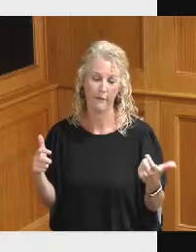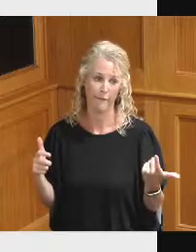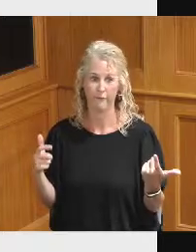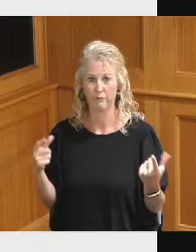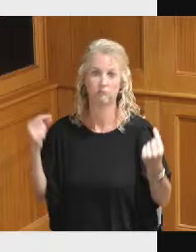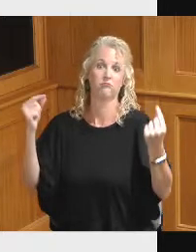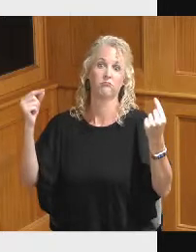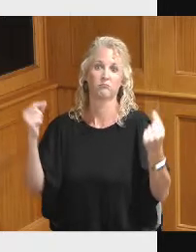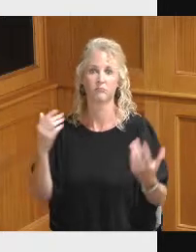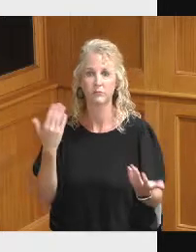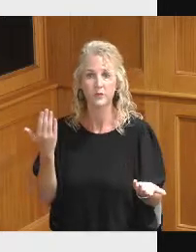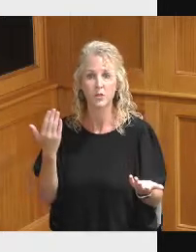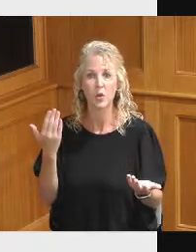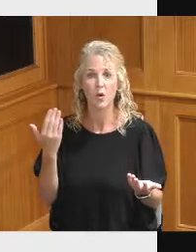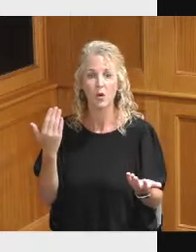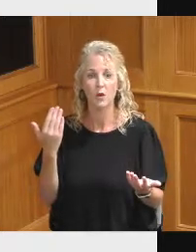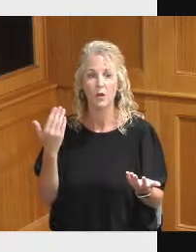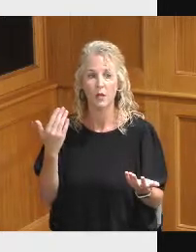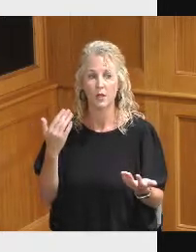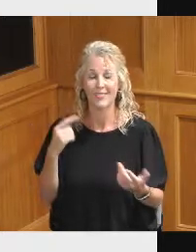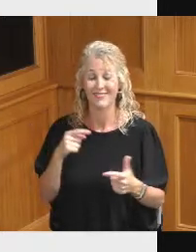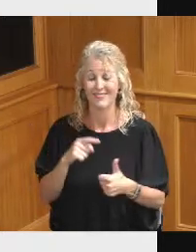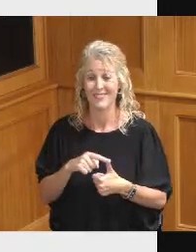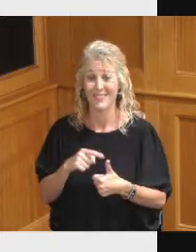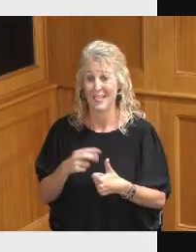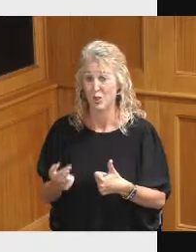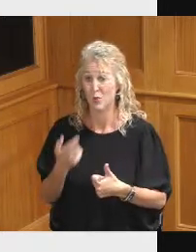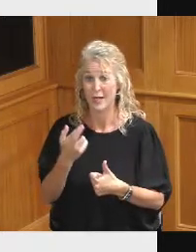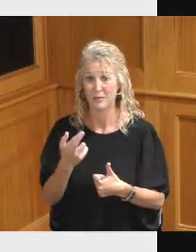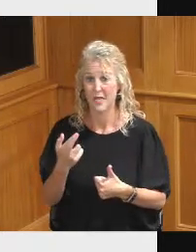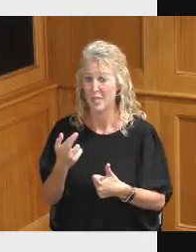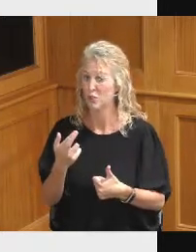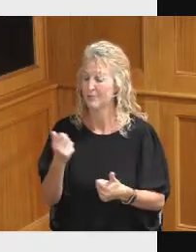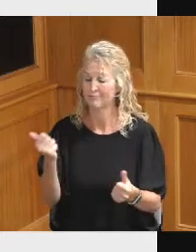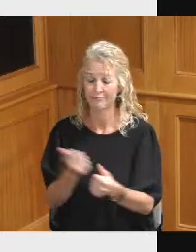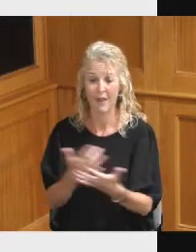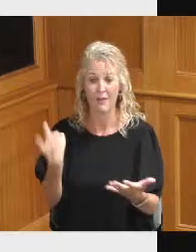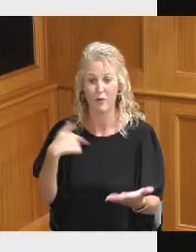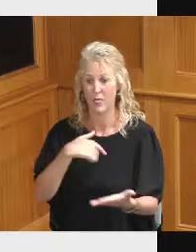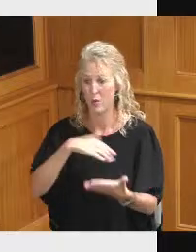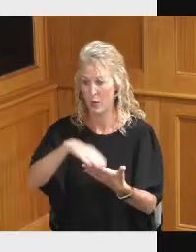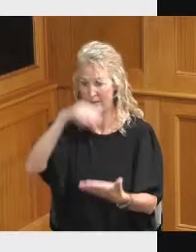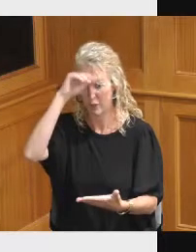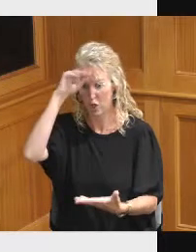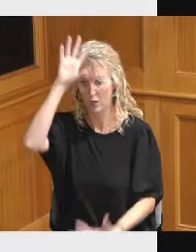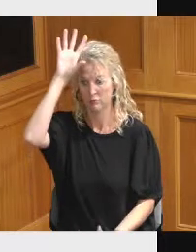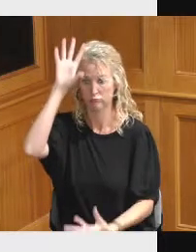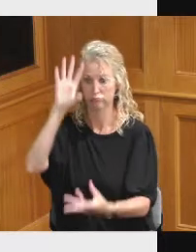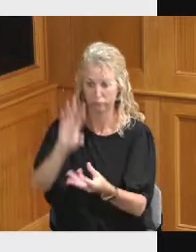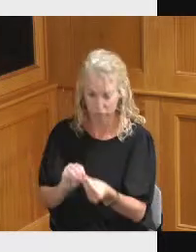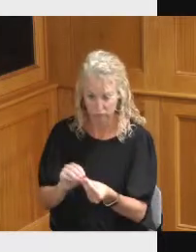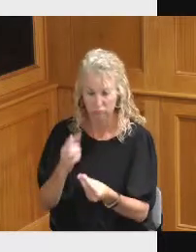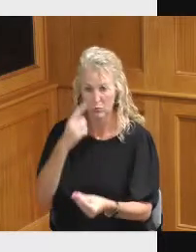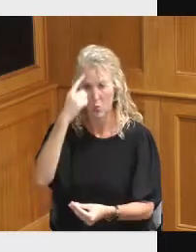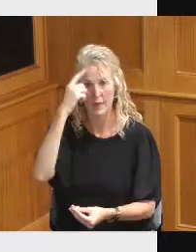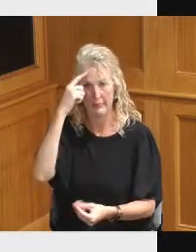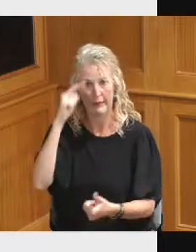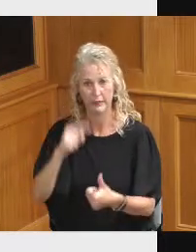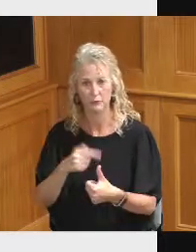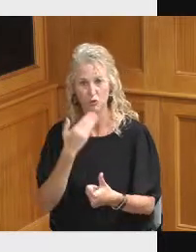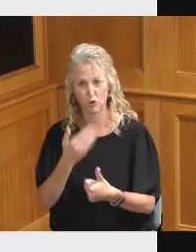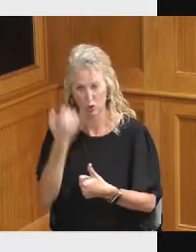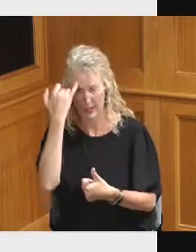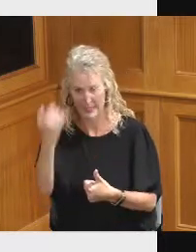and that it's based on everything we've learned to date through the impervious surface charge work that we've done. And that